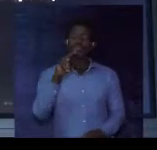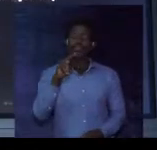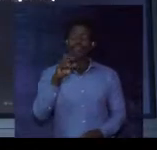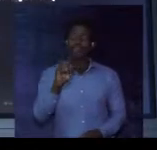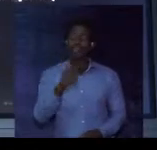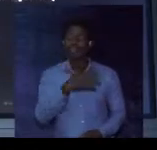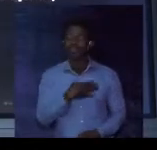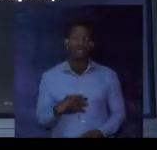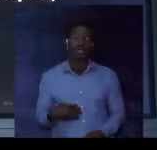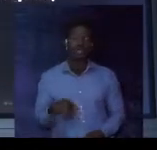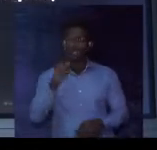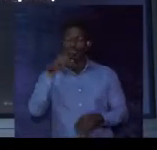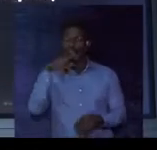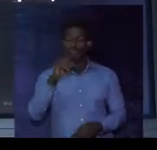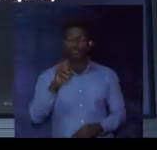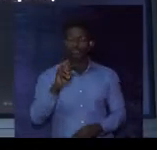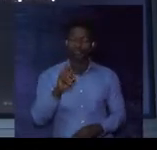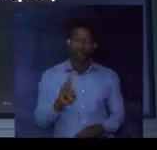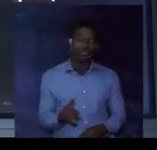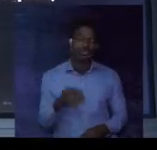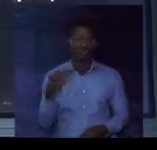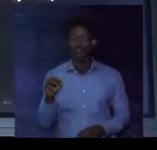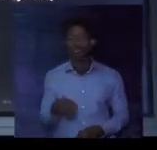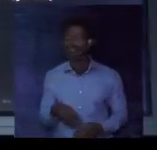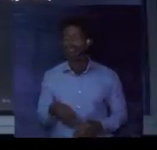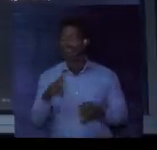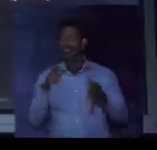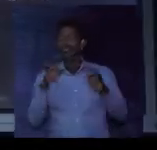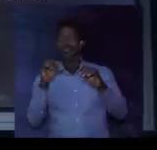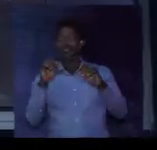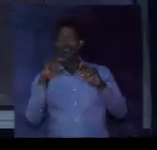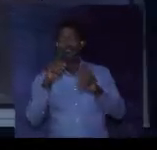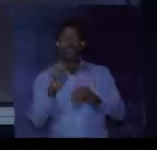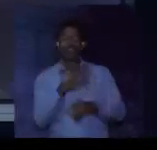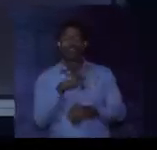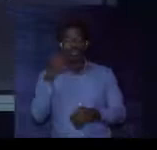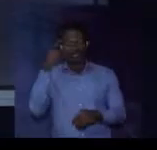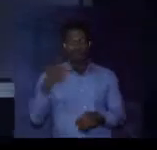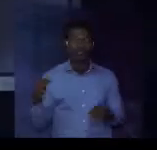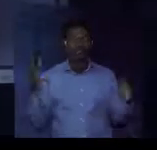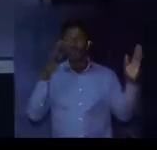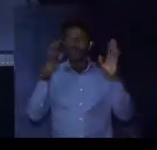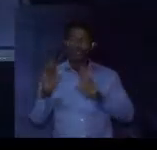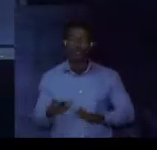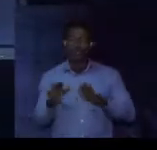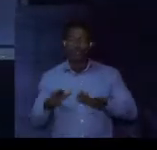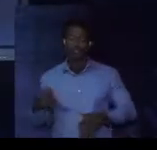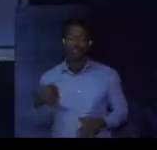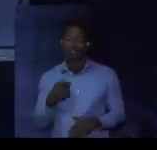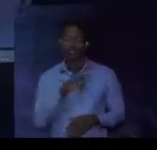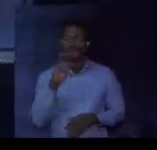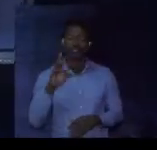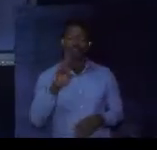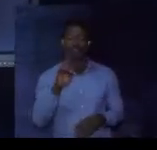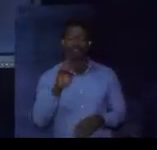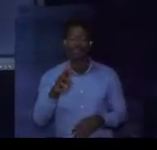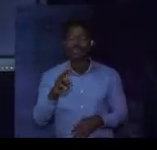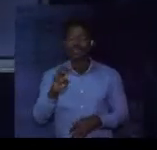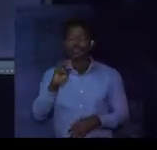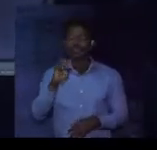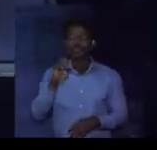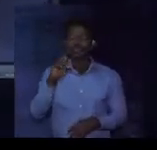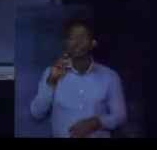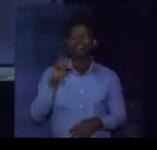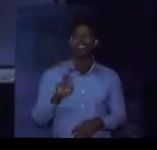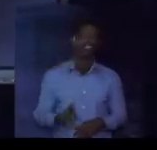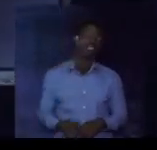are finding the speed of wind, anemometer, and for air pressure, we use barometer. The instrument for